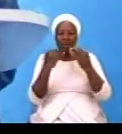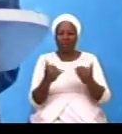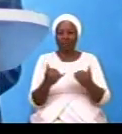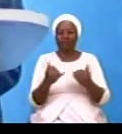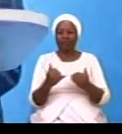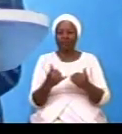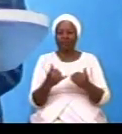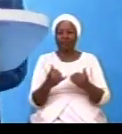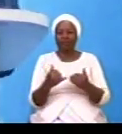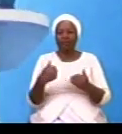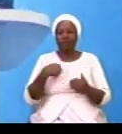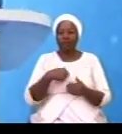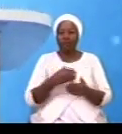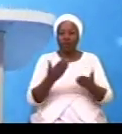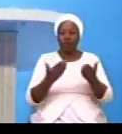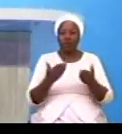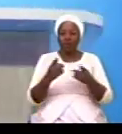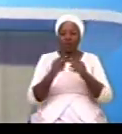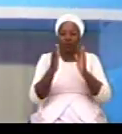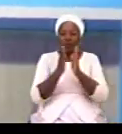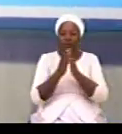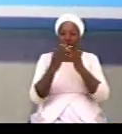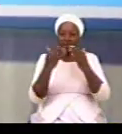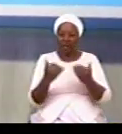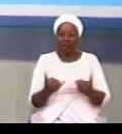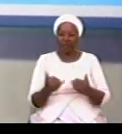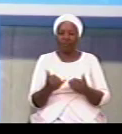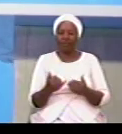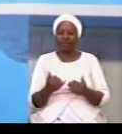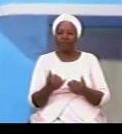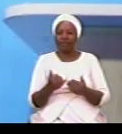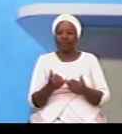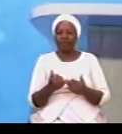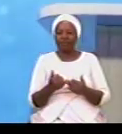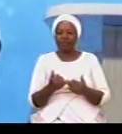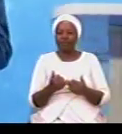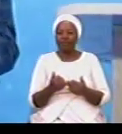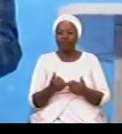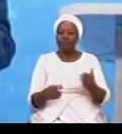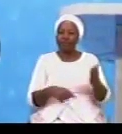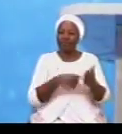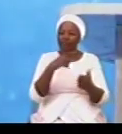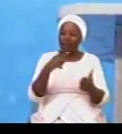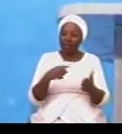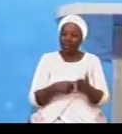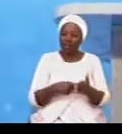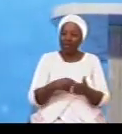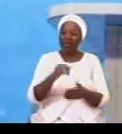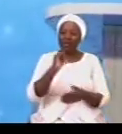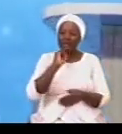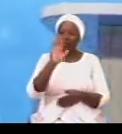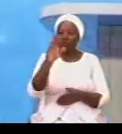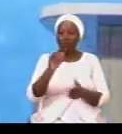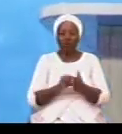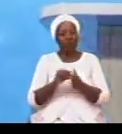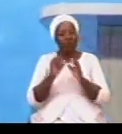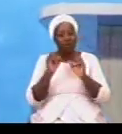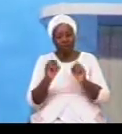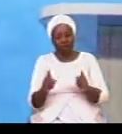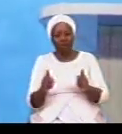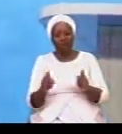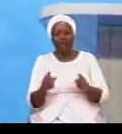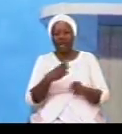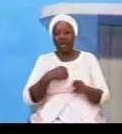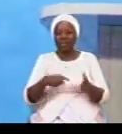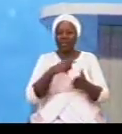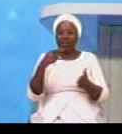eyes closed. This is your chance. And this is your time. This is